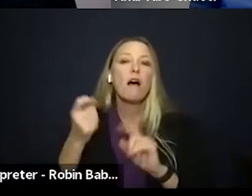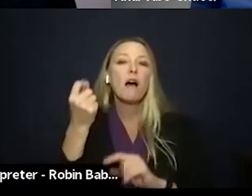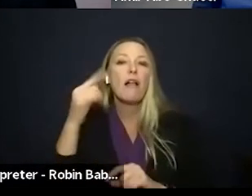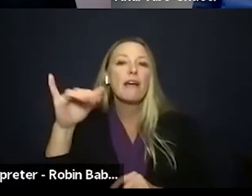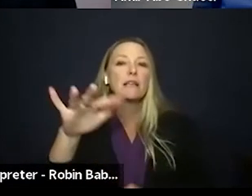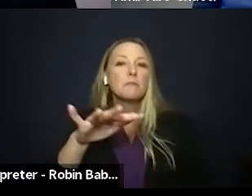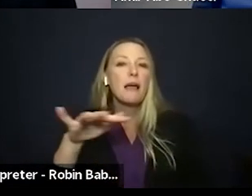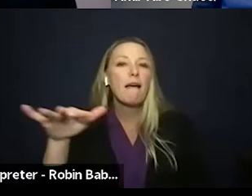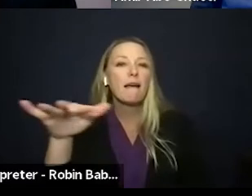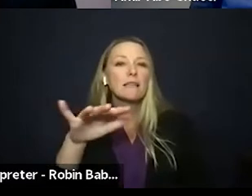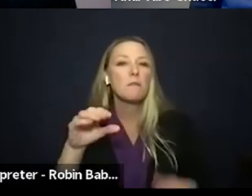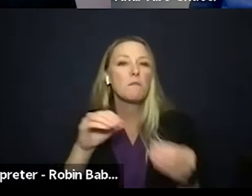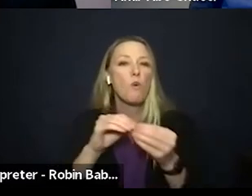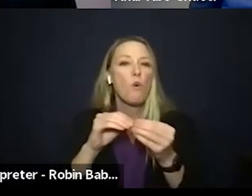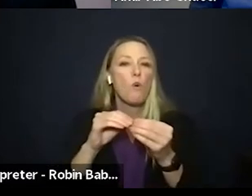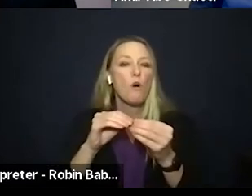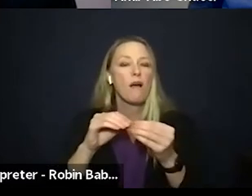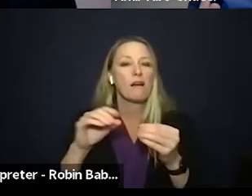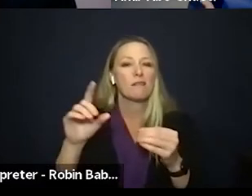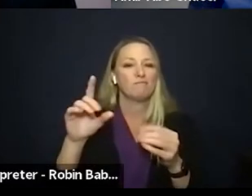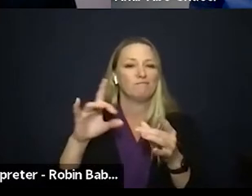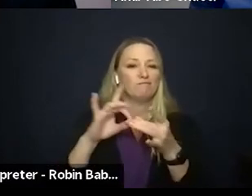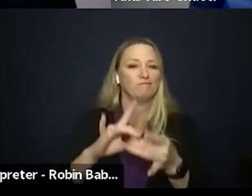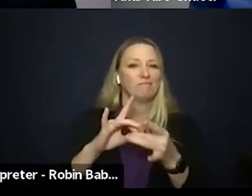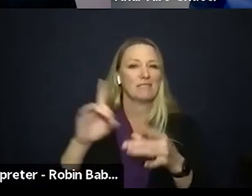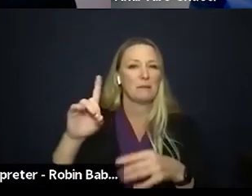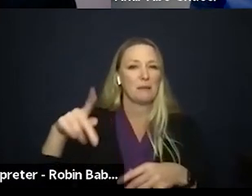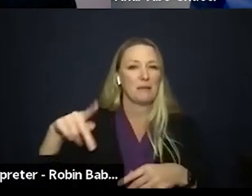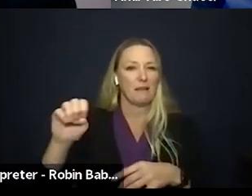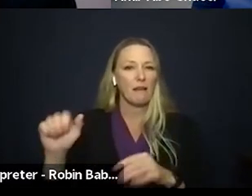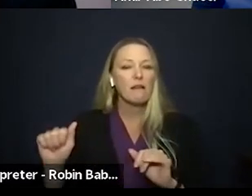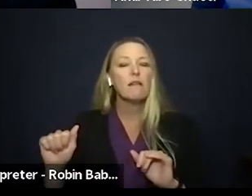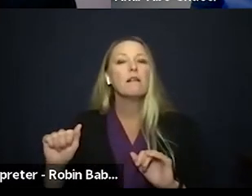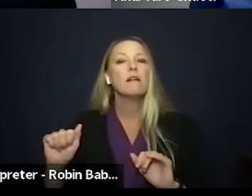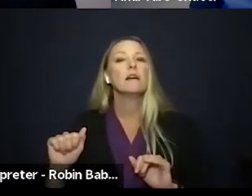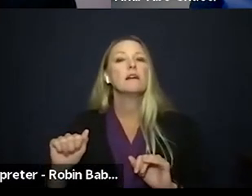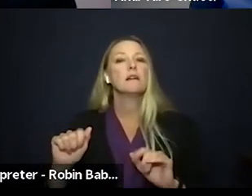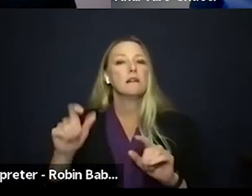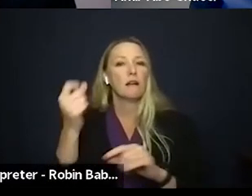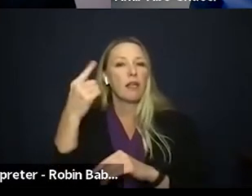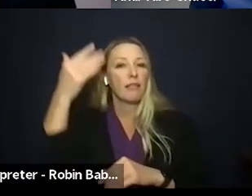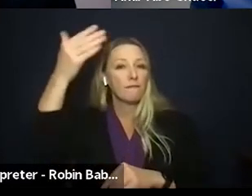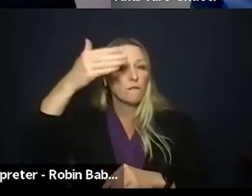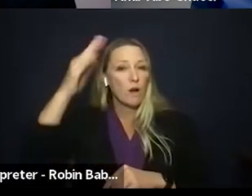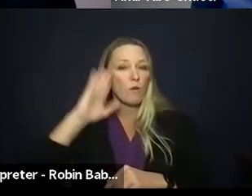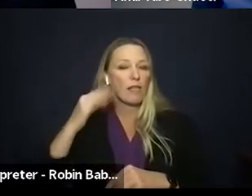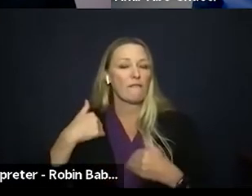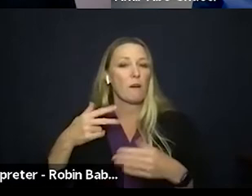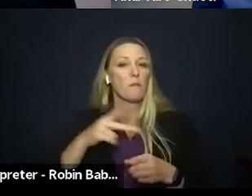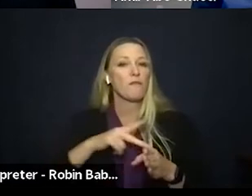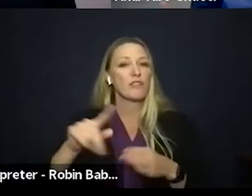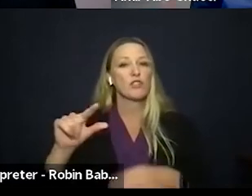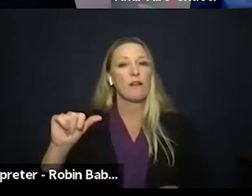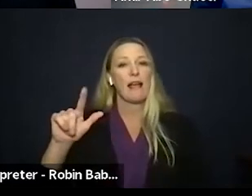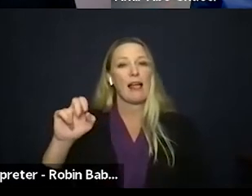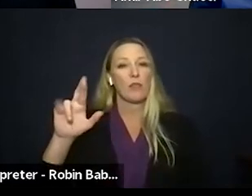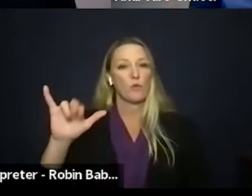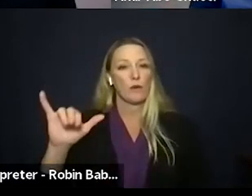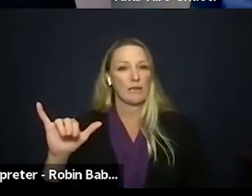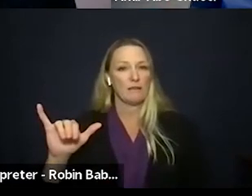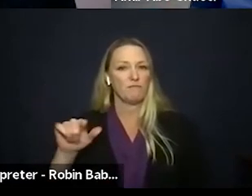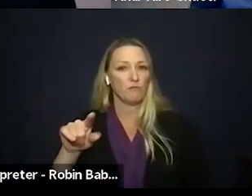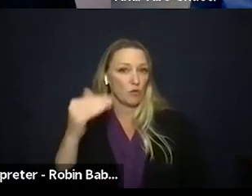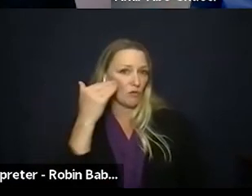affiliated with the dpea in that front section there's going to be a professional gallery space i think some of you know that we develop now